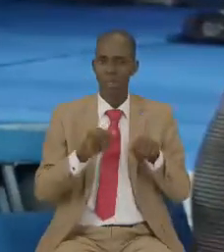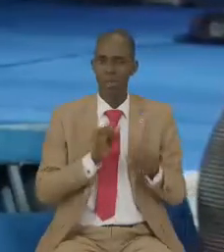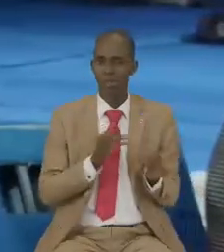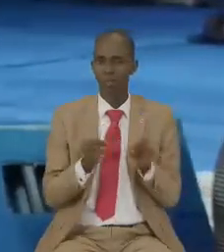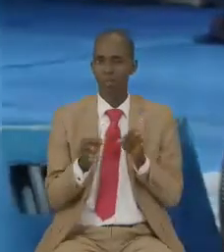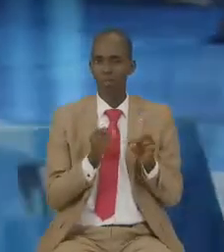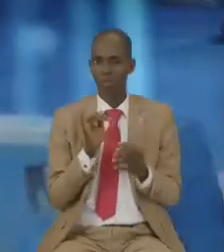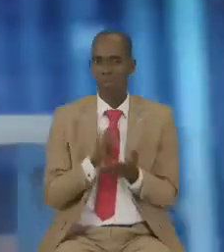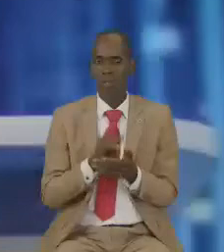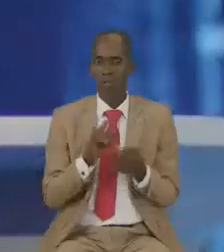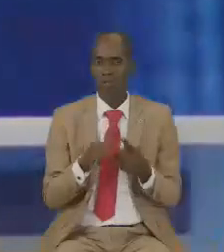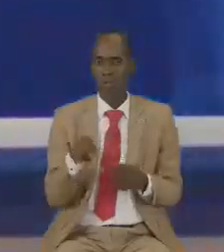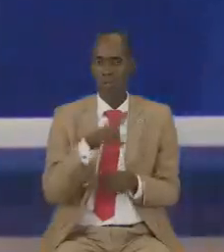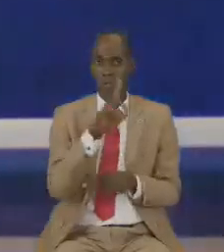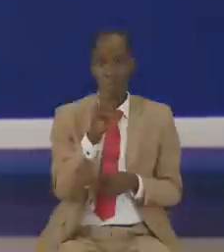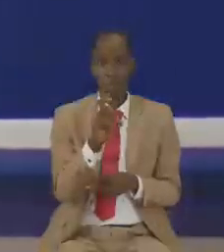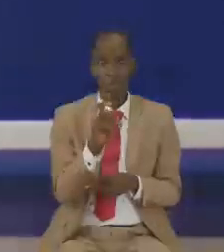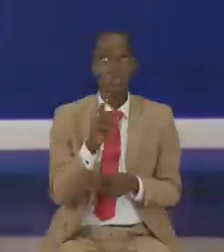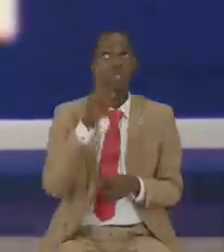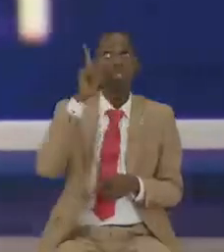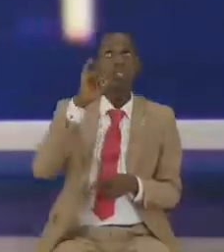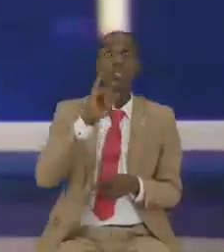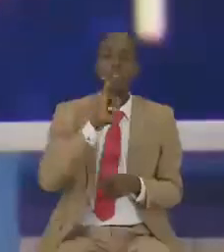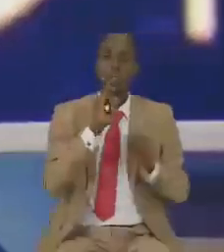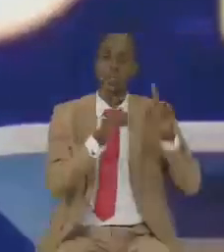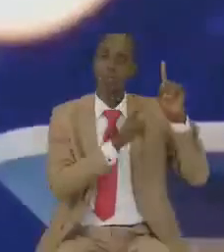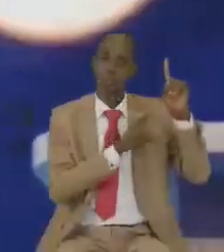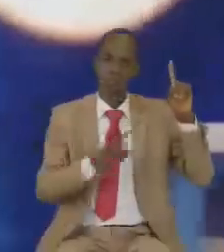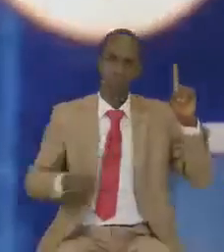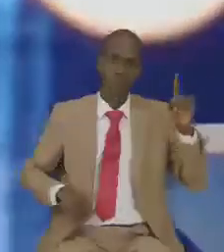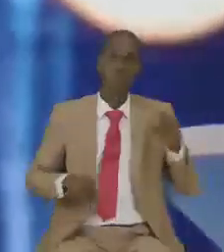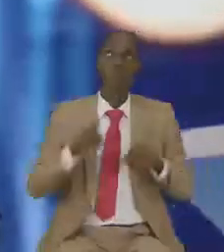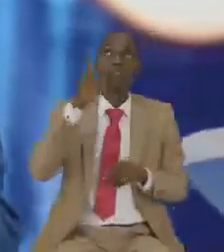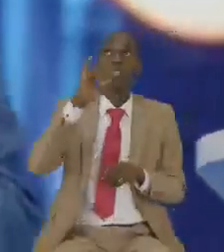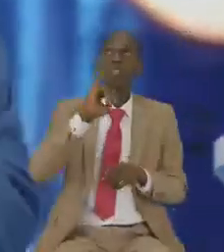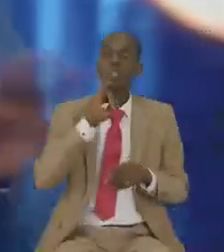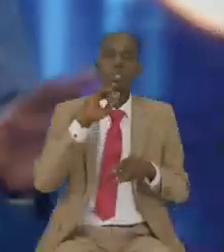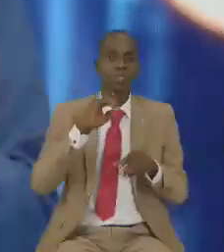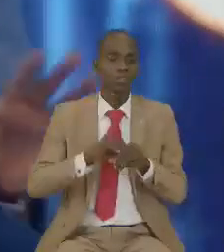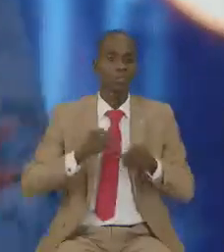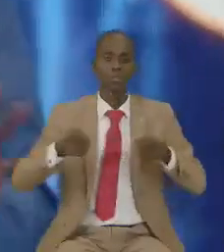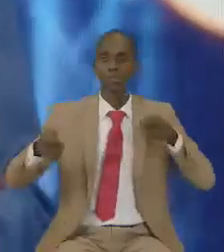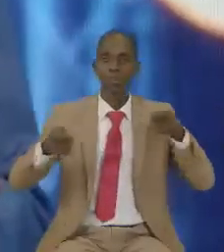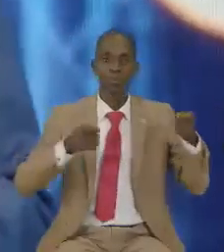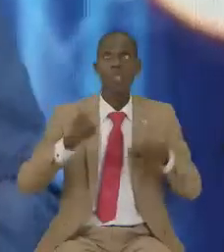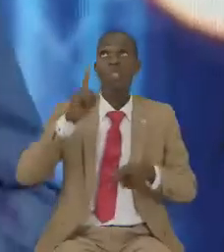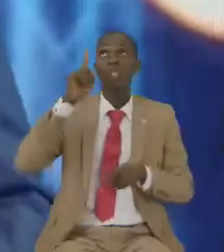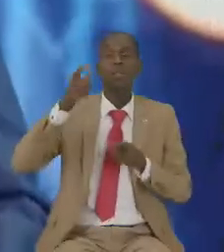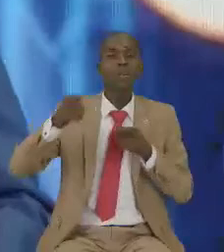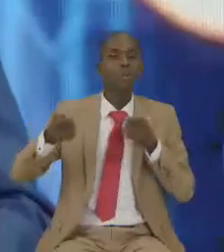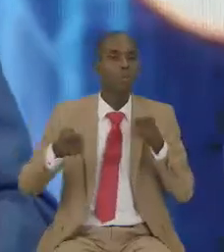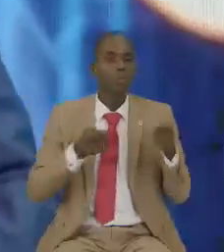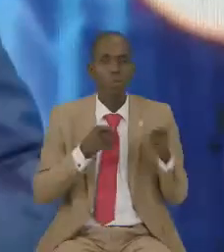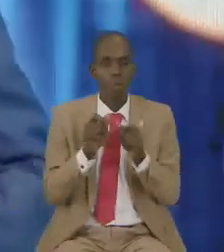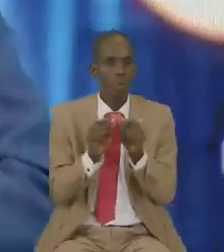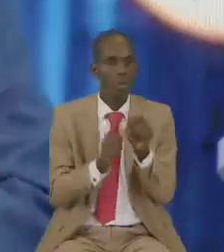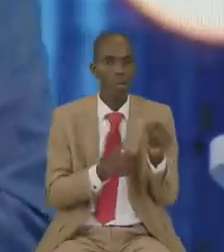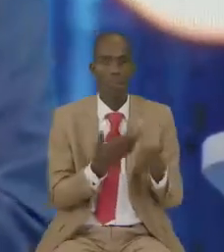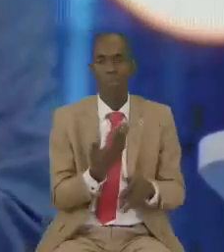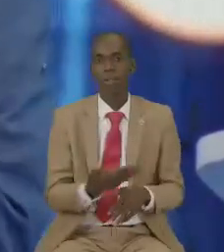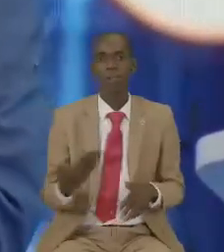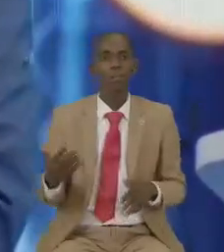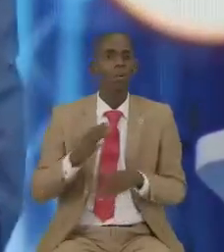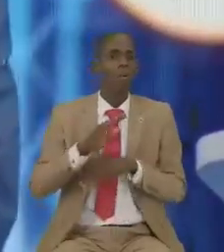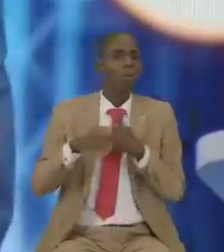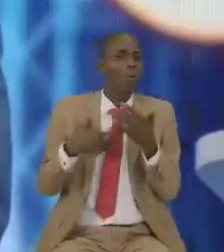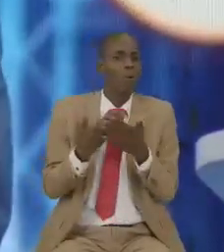to you? He is Lord. He is in charge. He controls everything. All those